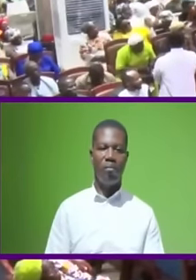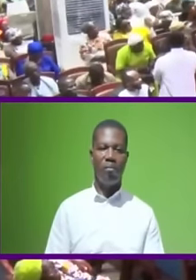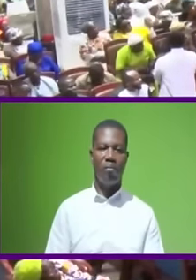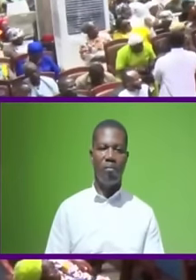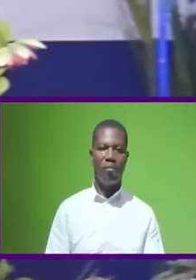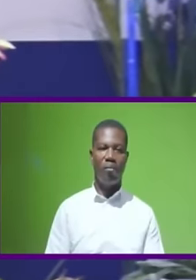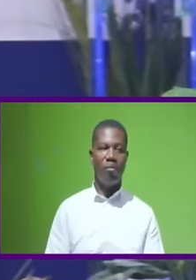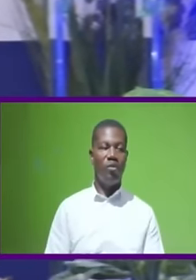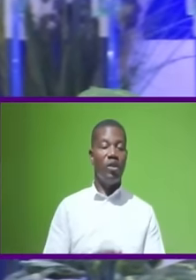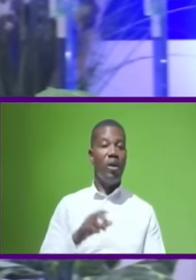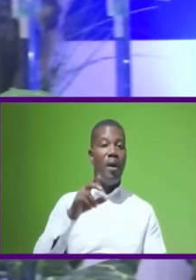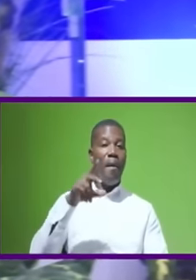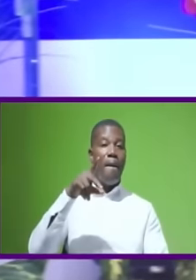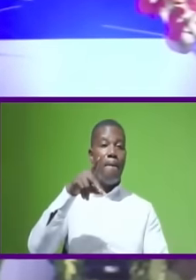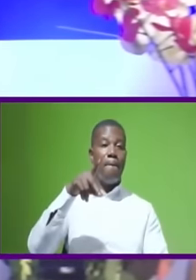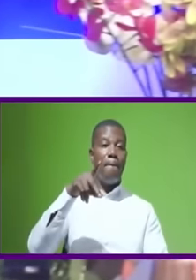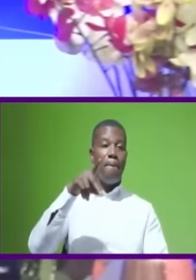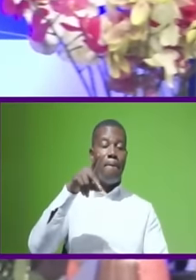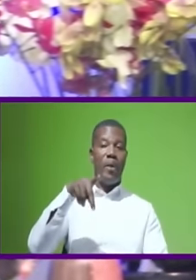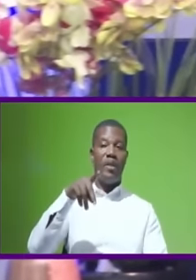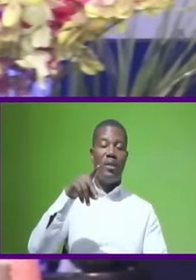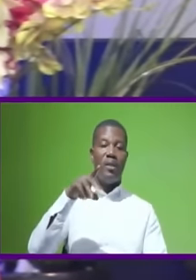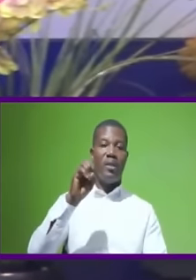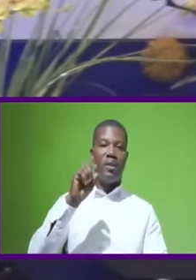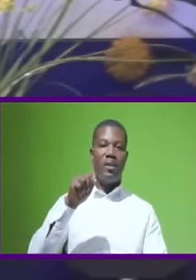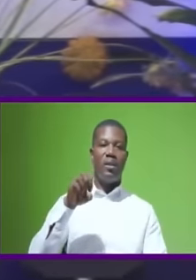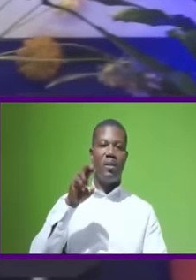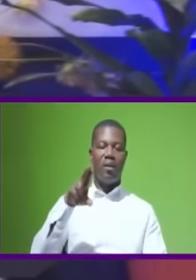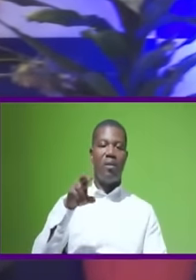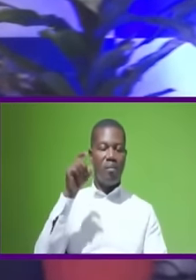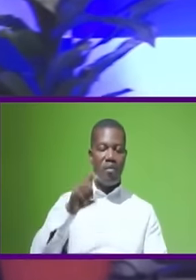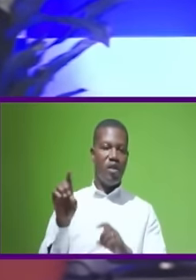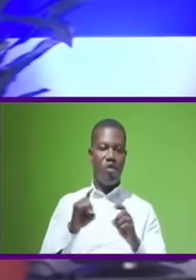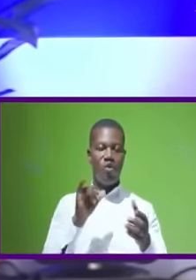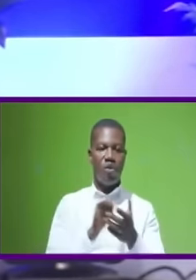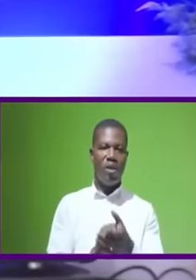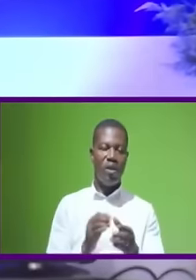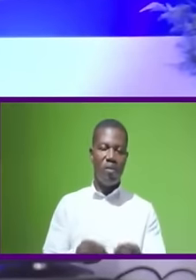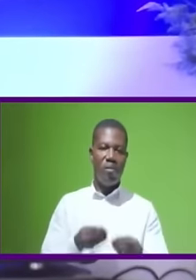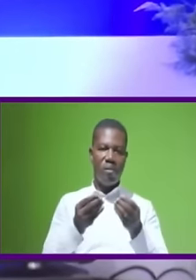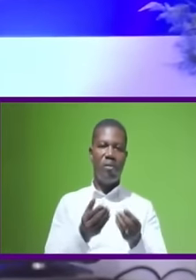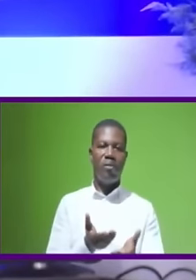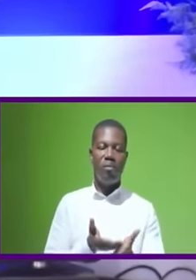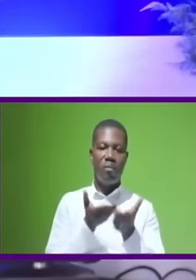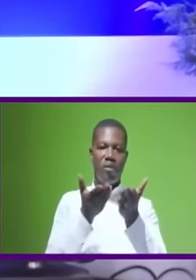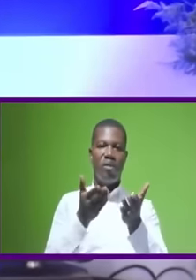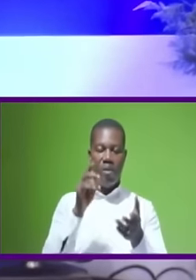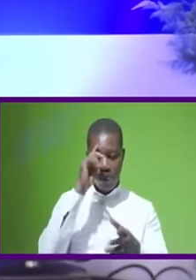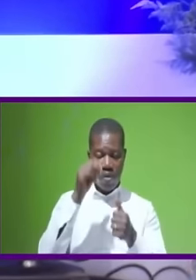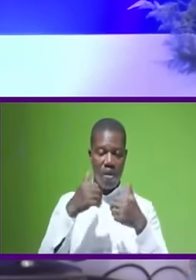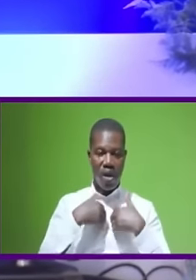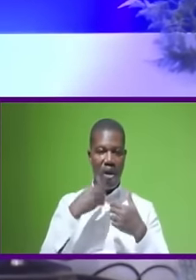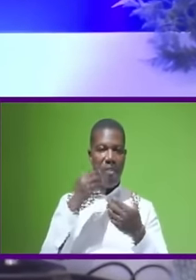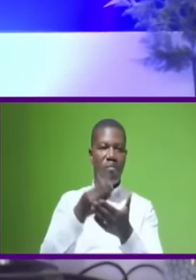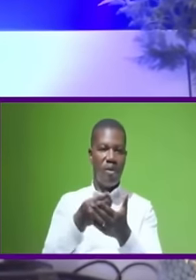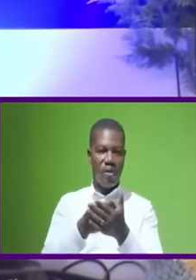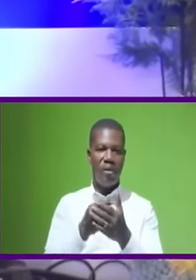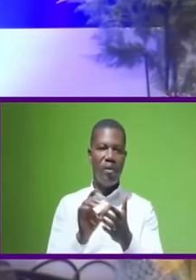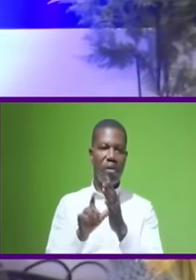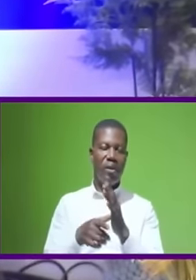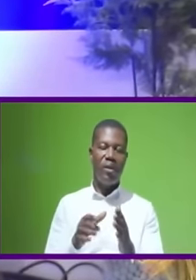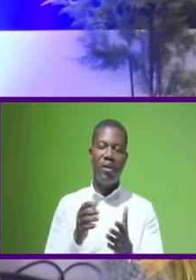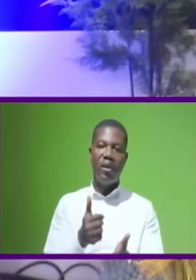are. Peter, yes sir, Peter should have done that. Not the proposal be bad because the kaba not the proposal be bad